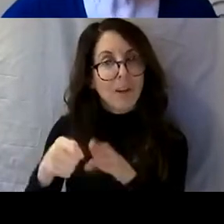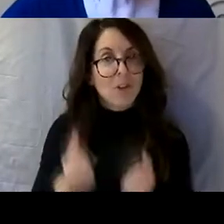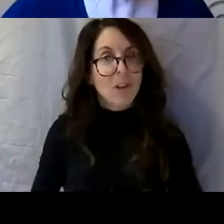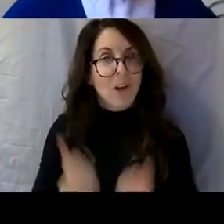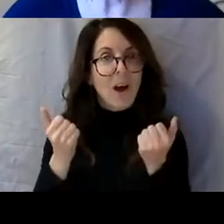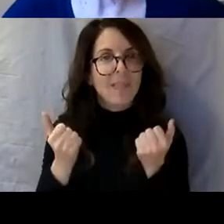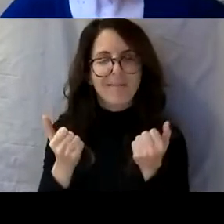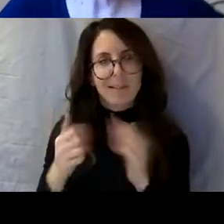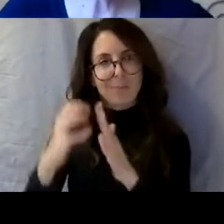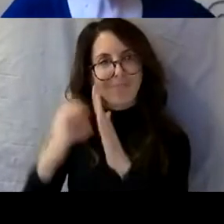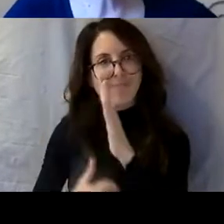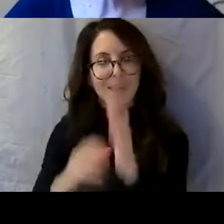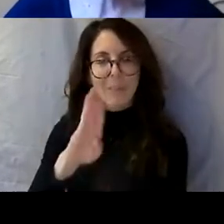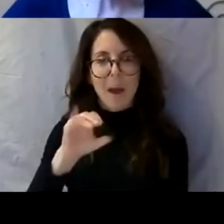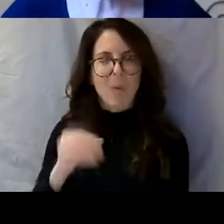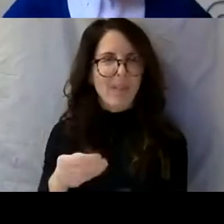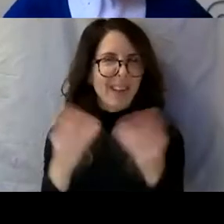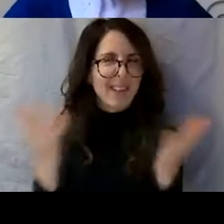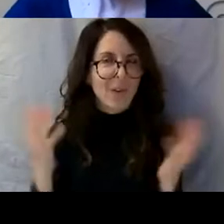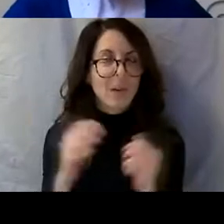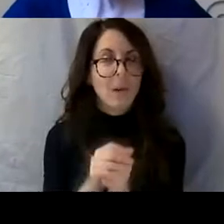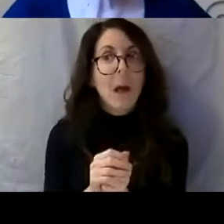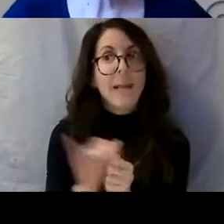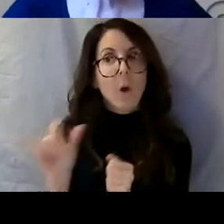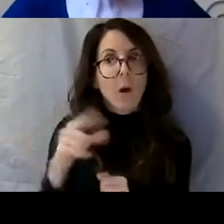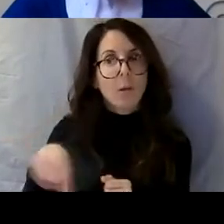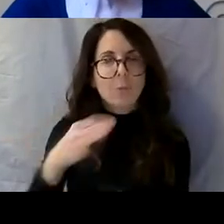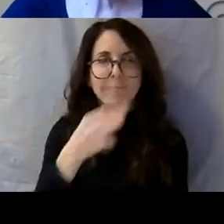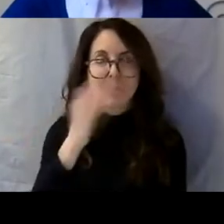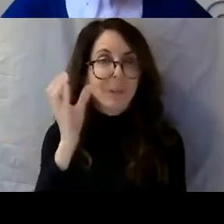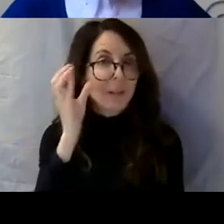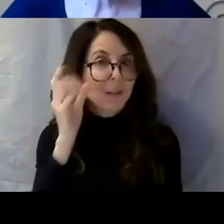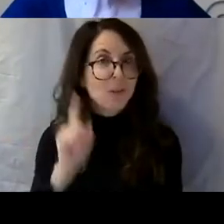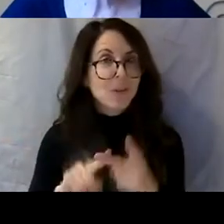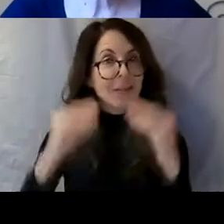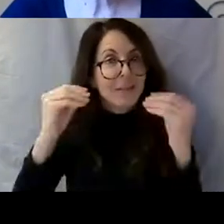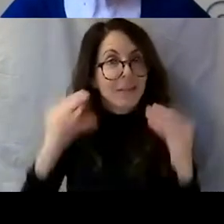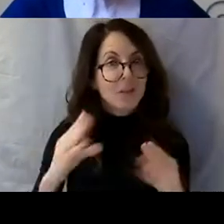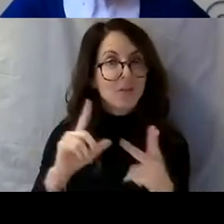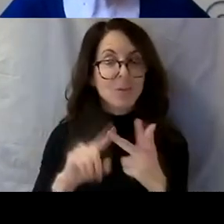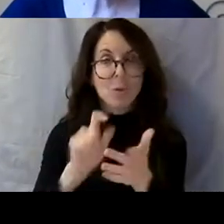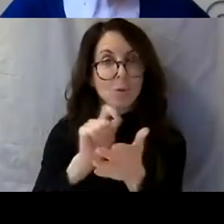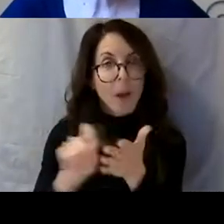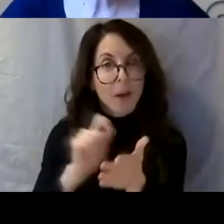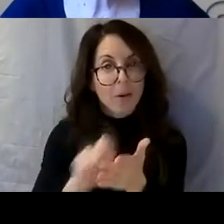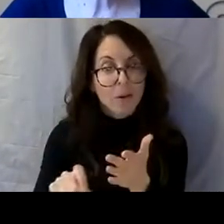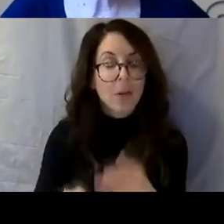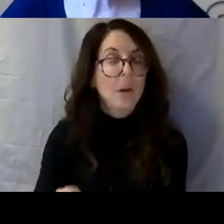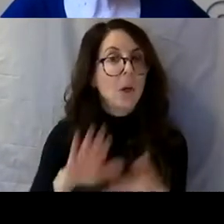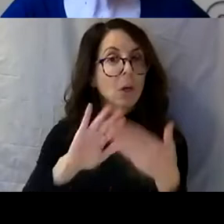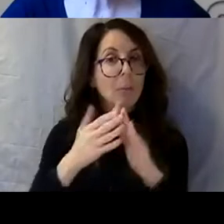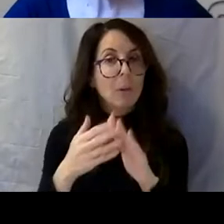in the bios we sent out, are also exceptional listeners, teachers, writers, community